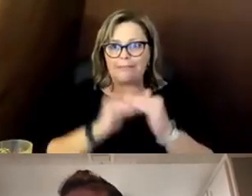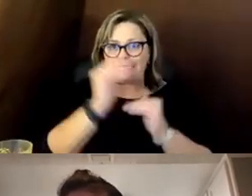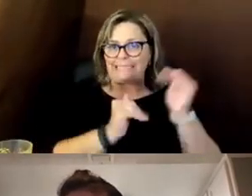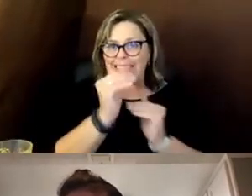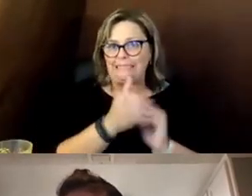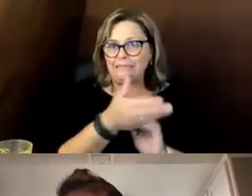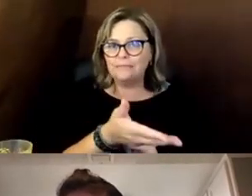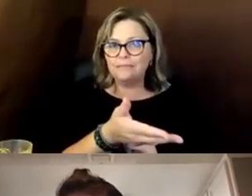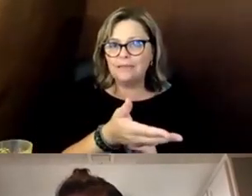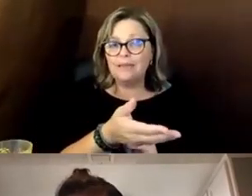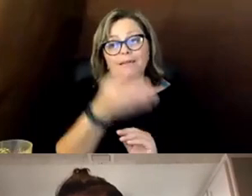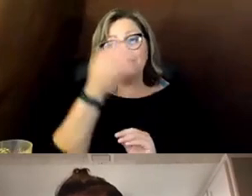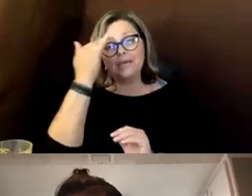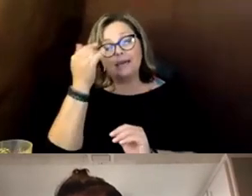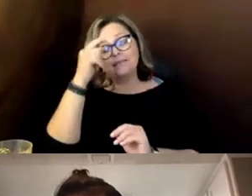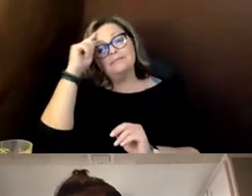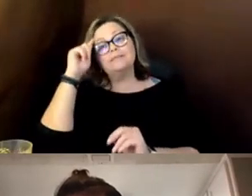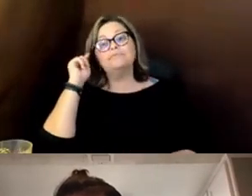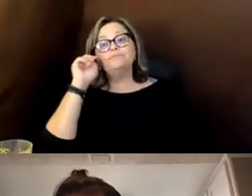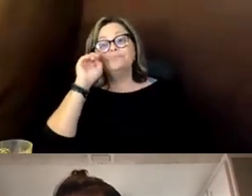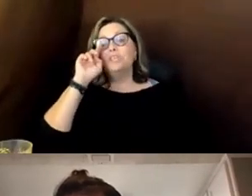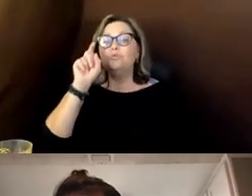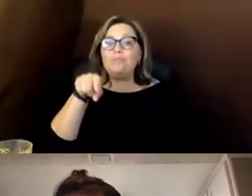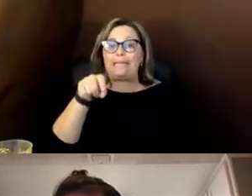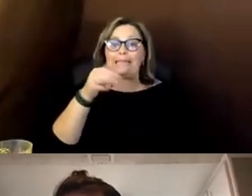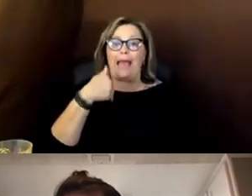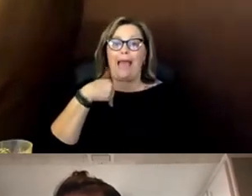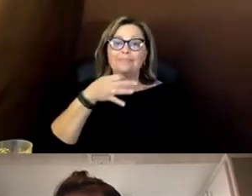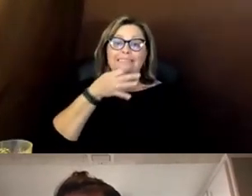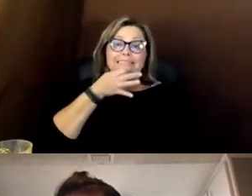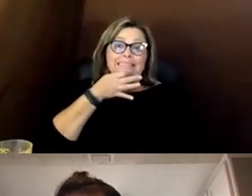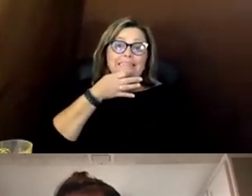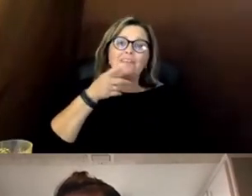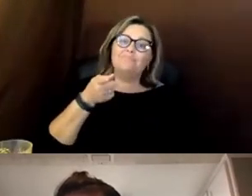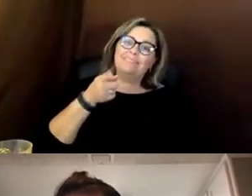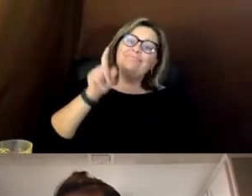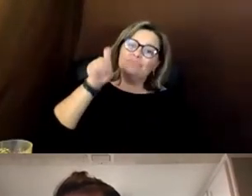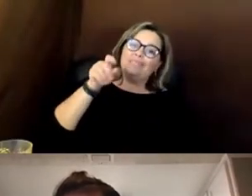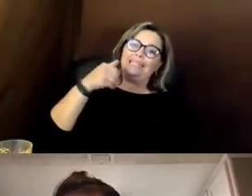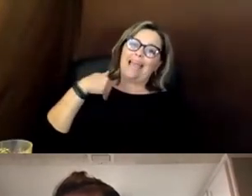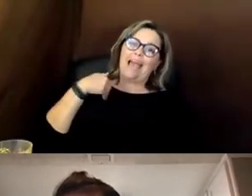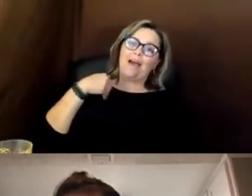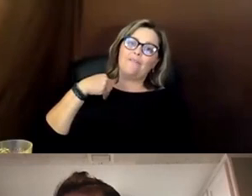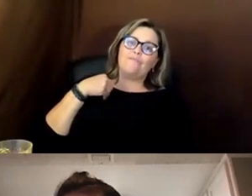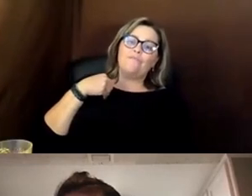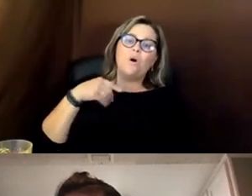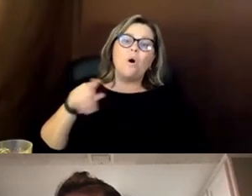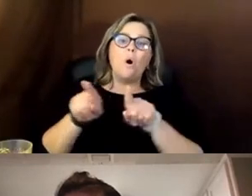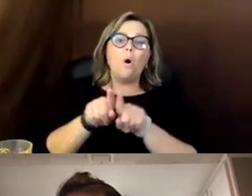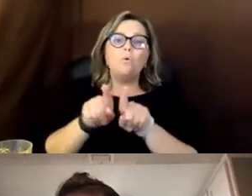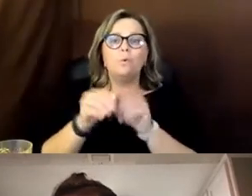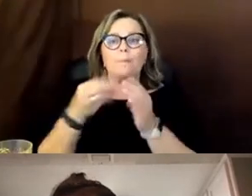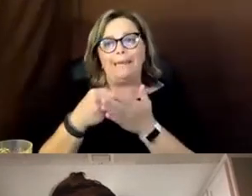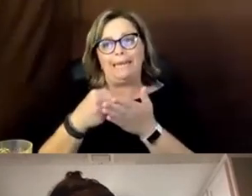it's very labor intensive. You need some expertise and capital. And I think that some discussion about how